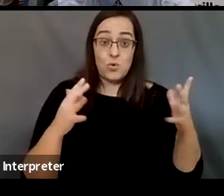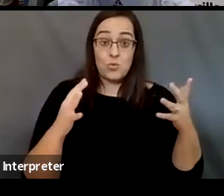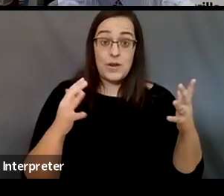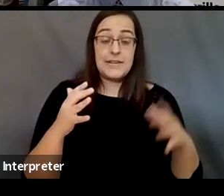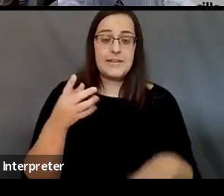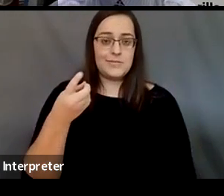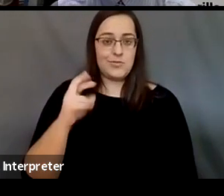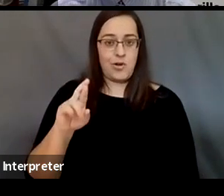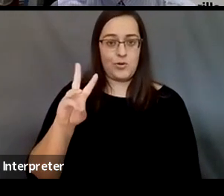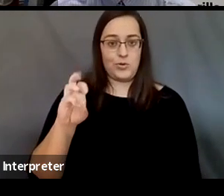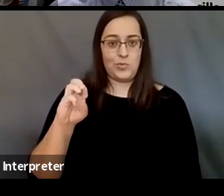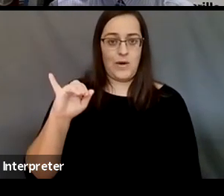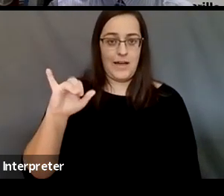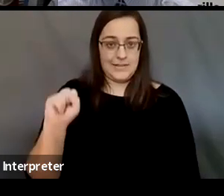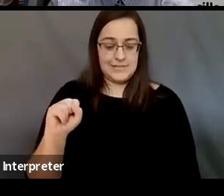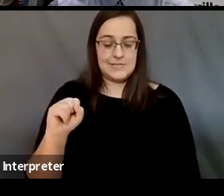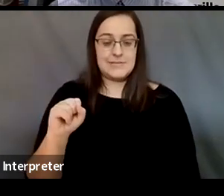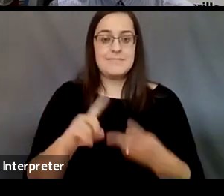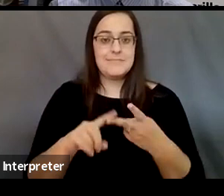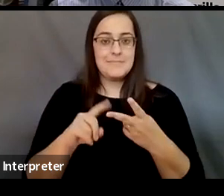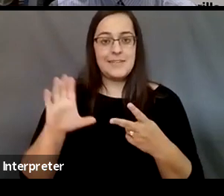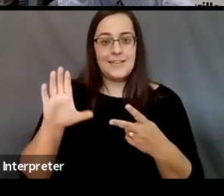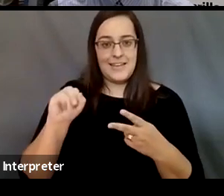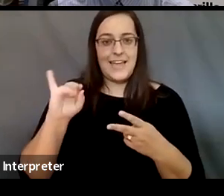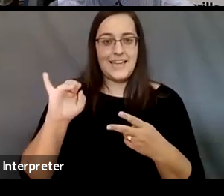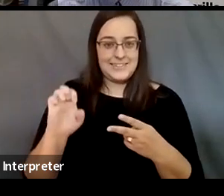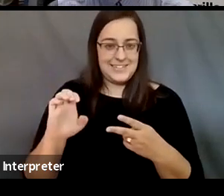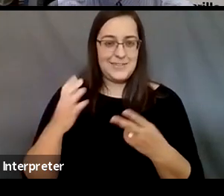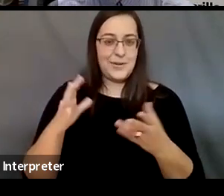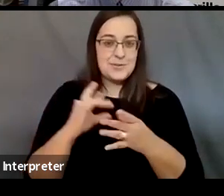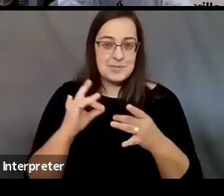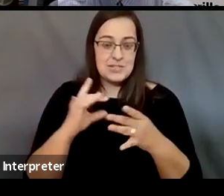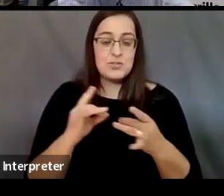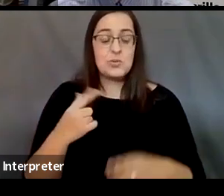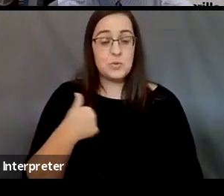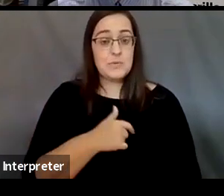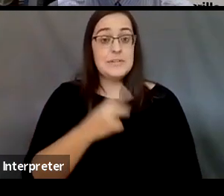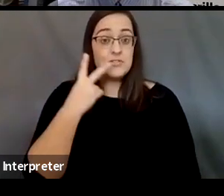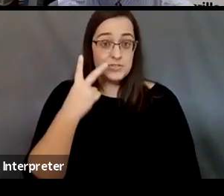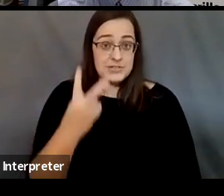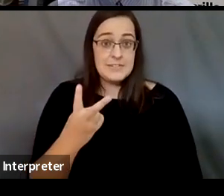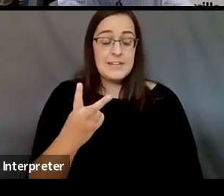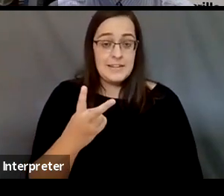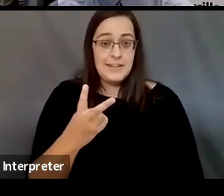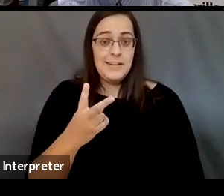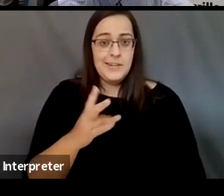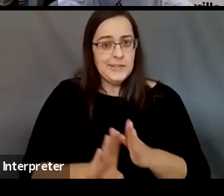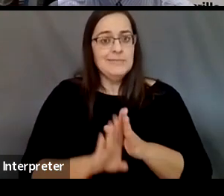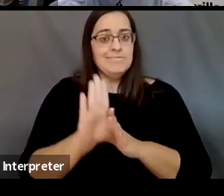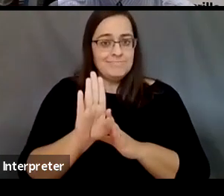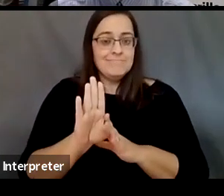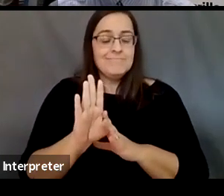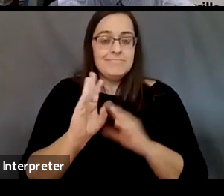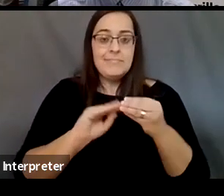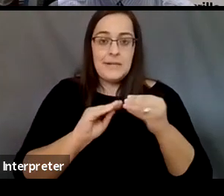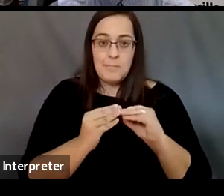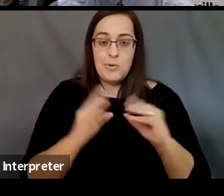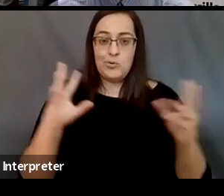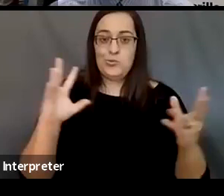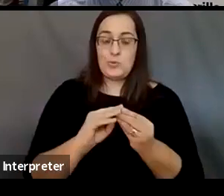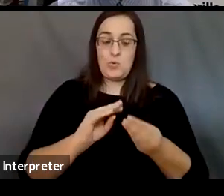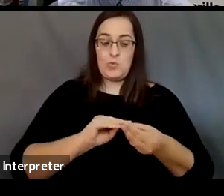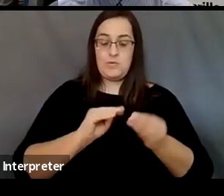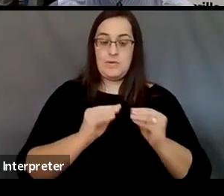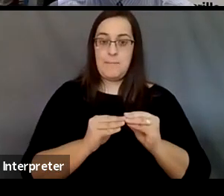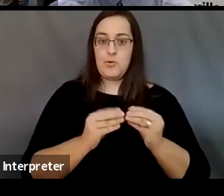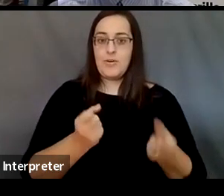Dr. Weis and also Casie, we are definitely seeing another surge in our community in terms of total number of